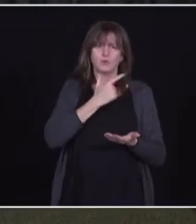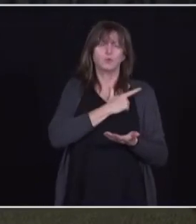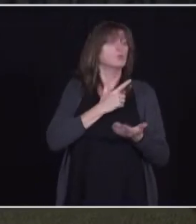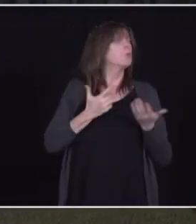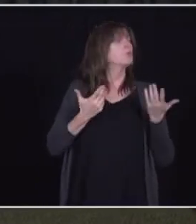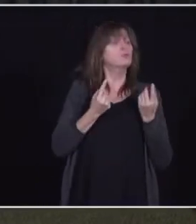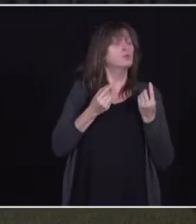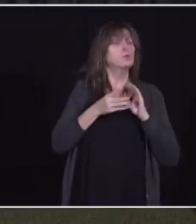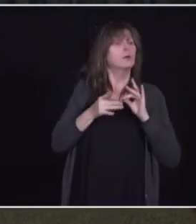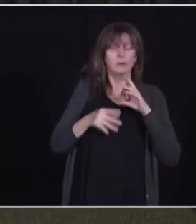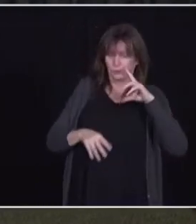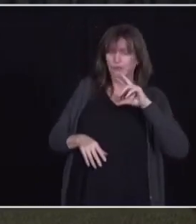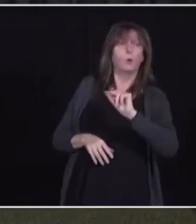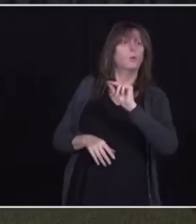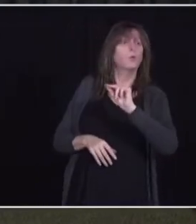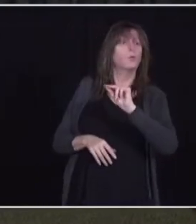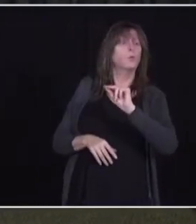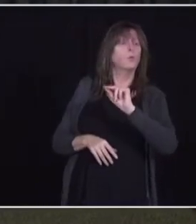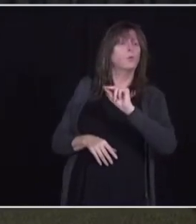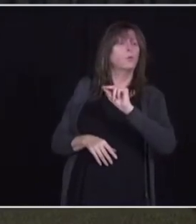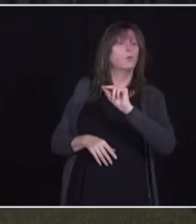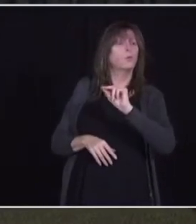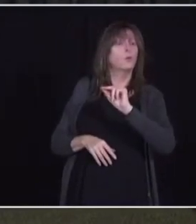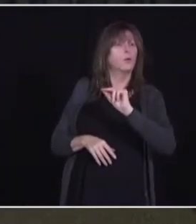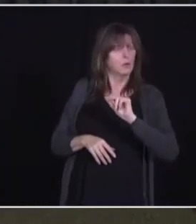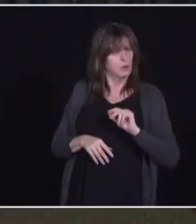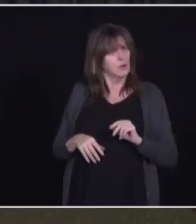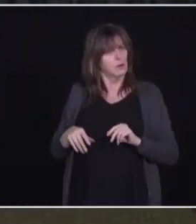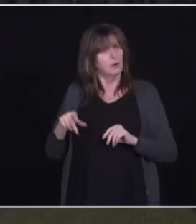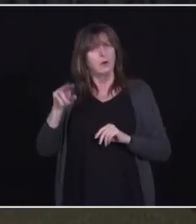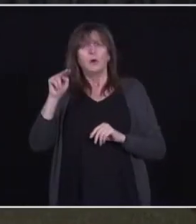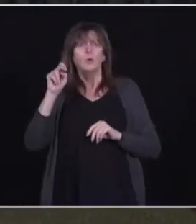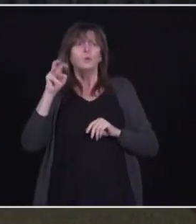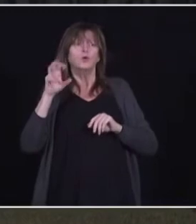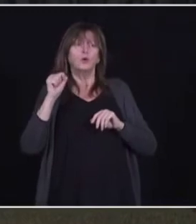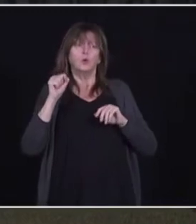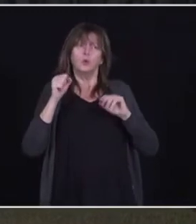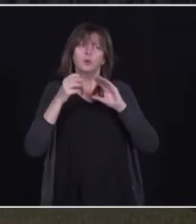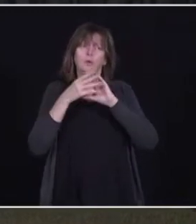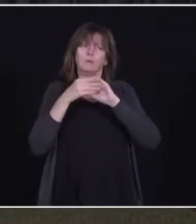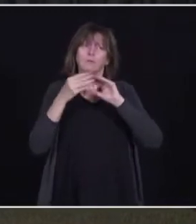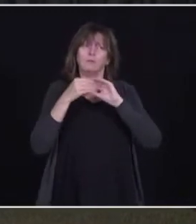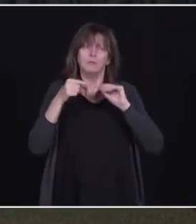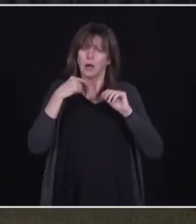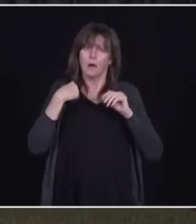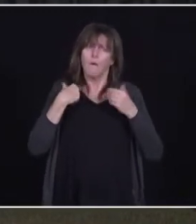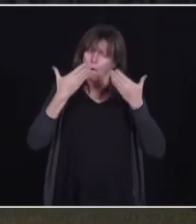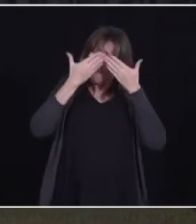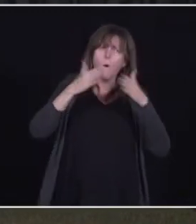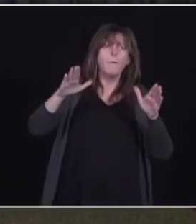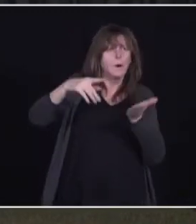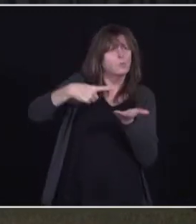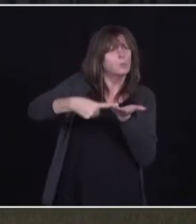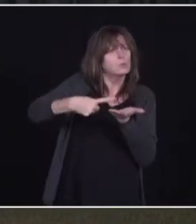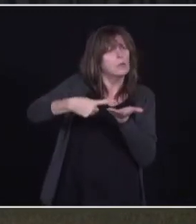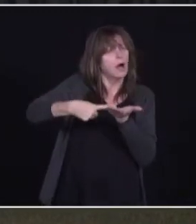it. Today, as part of his announcement for the carbon tax, he said they're going to put $15